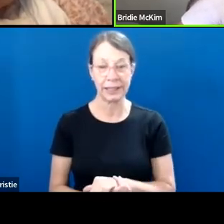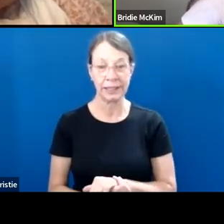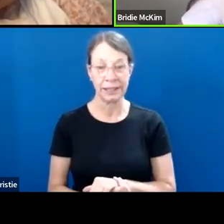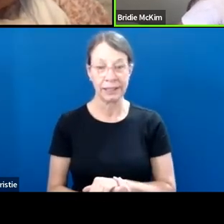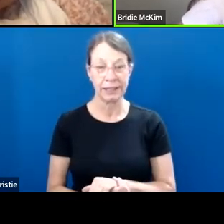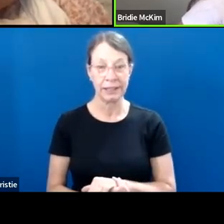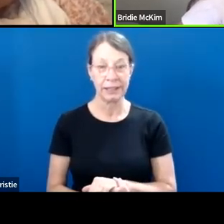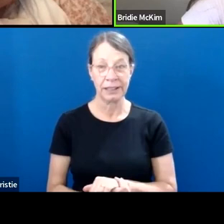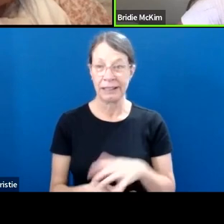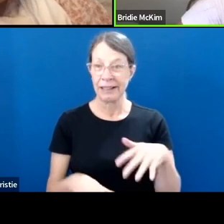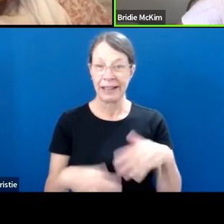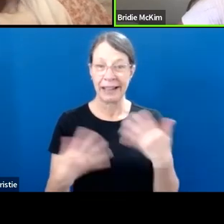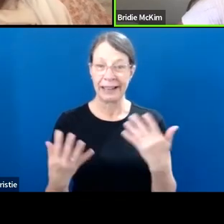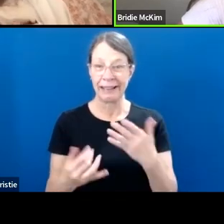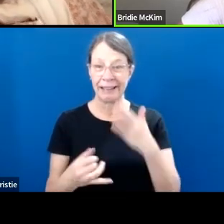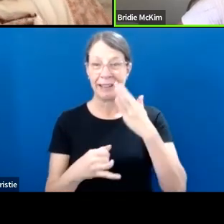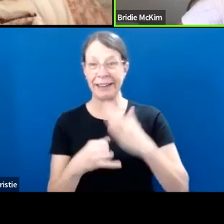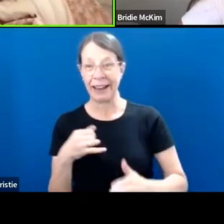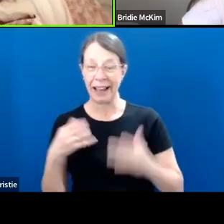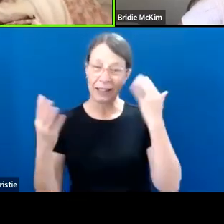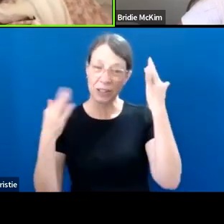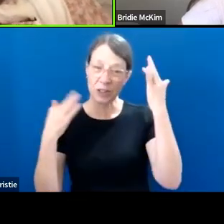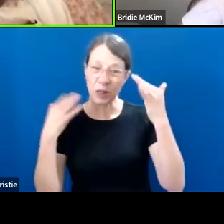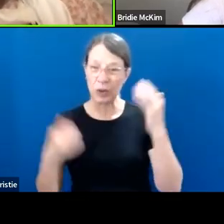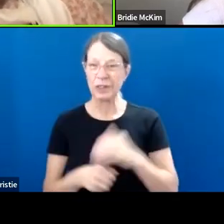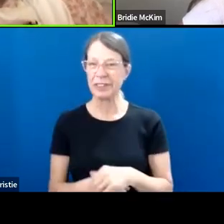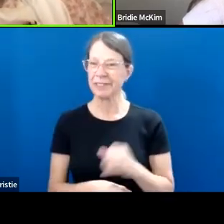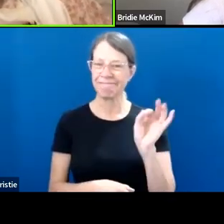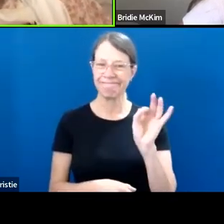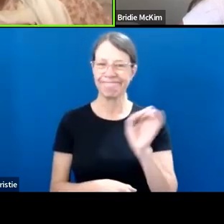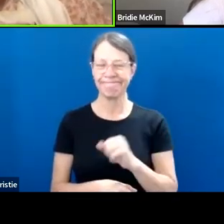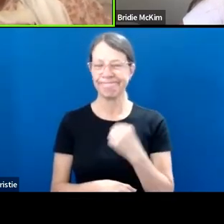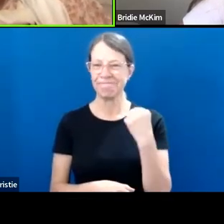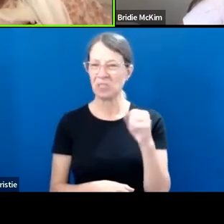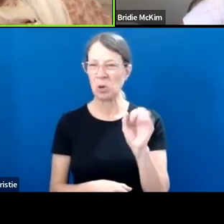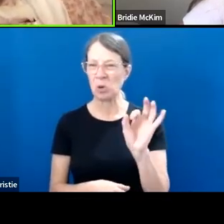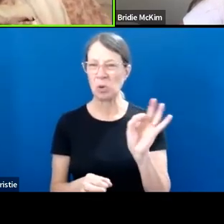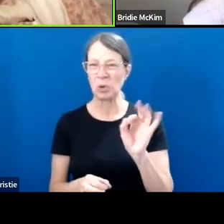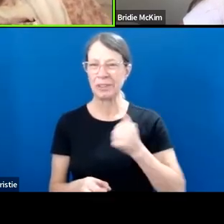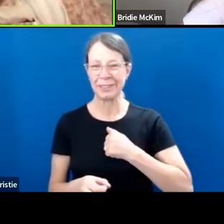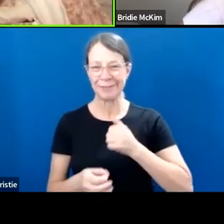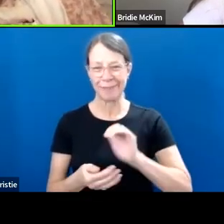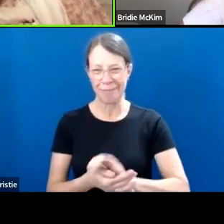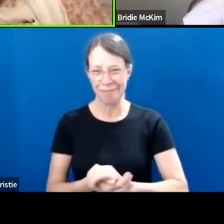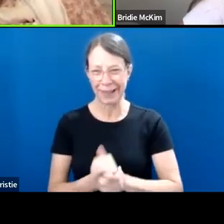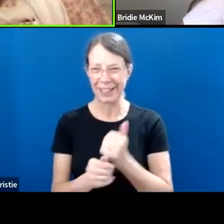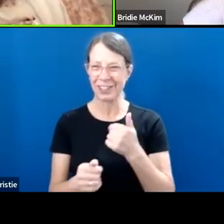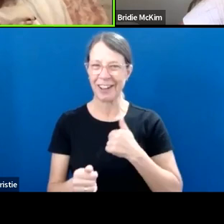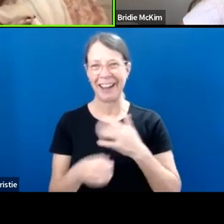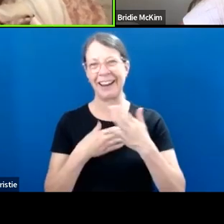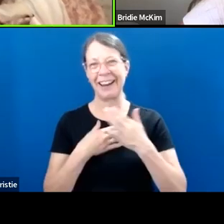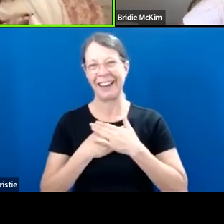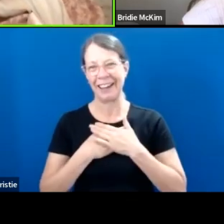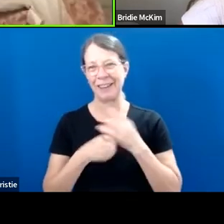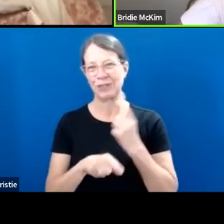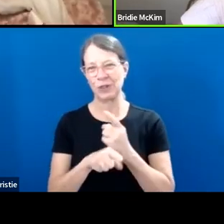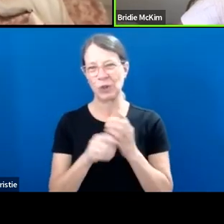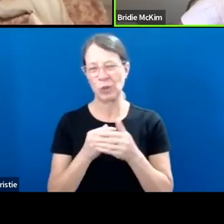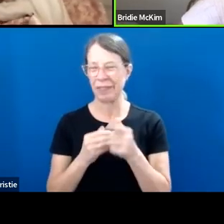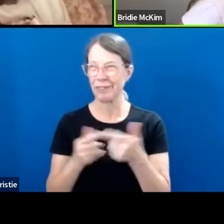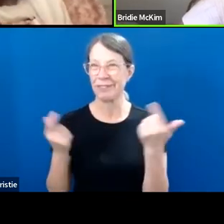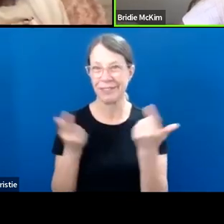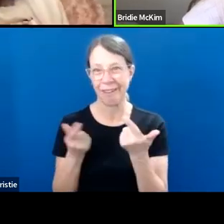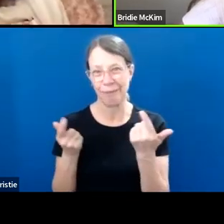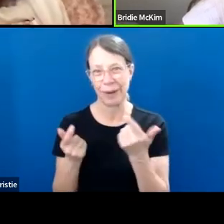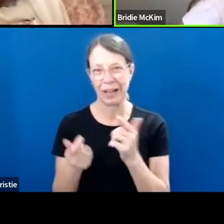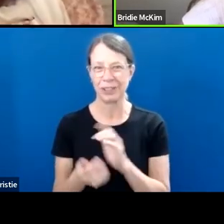final thoughts for me? No, just that it's been a pleasure. I love talking to you so much. Good